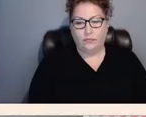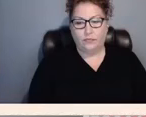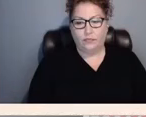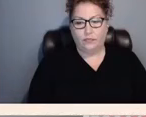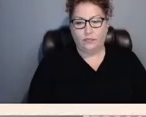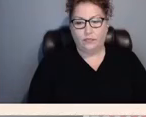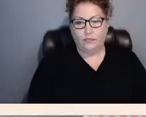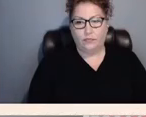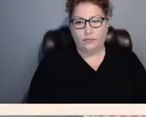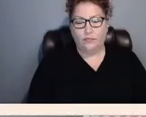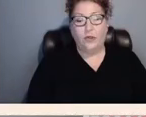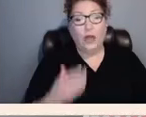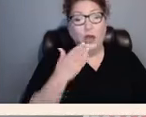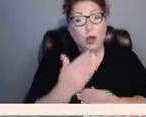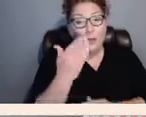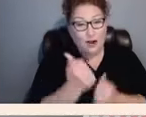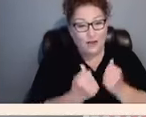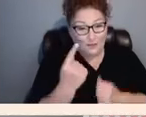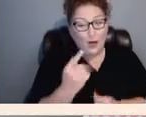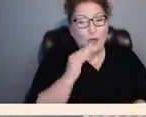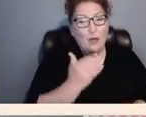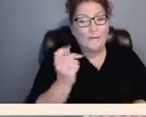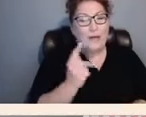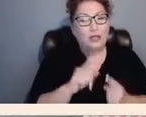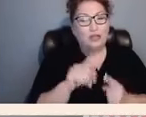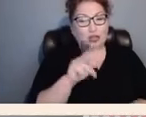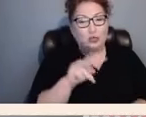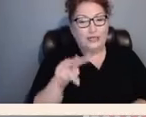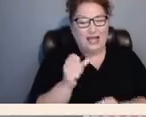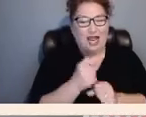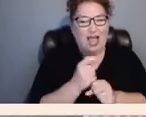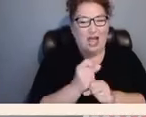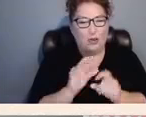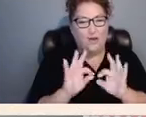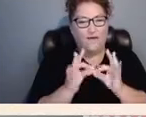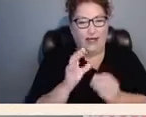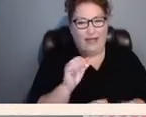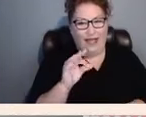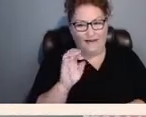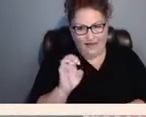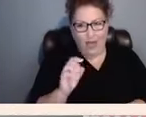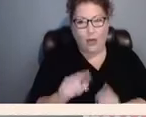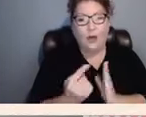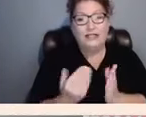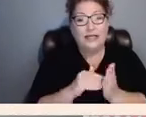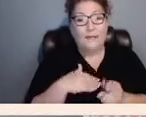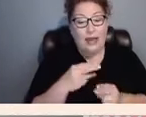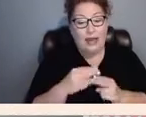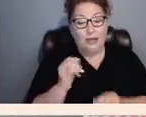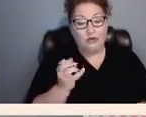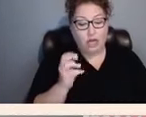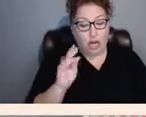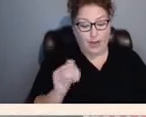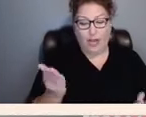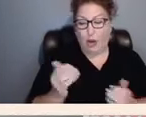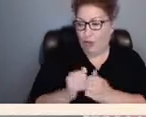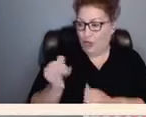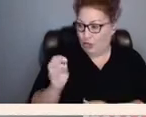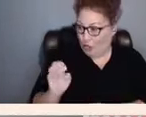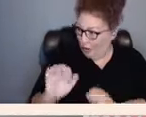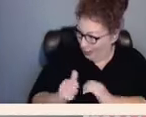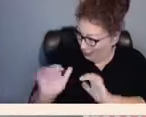Good morning, everybody, and welcome back to the 22nd Annual Family Cafe. Once again, I'm Jeremy. I'm here with Joe. How you doing? Good morning. Great. How are